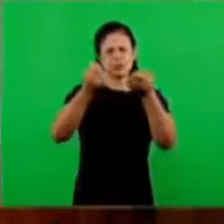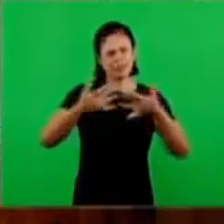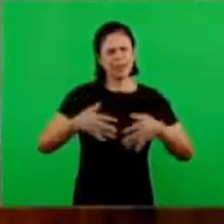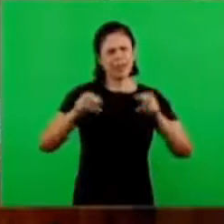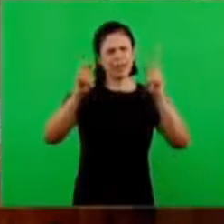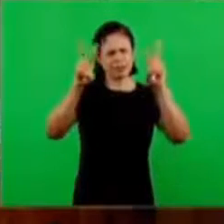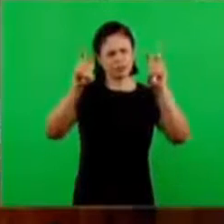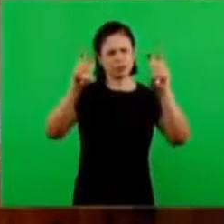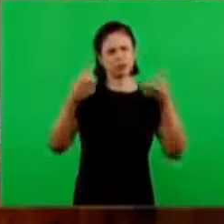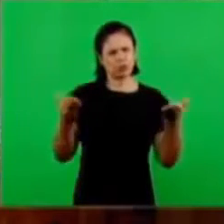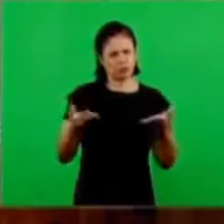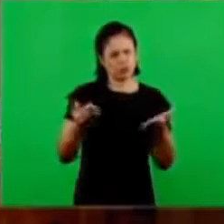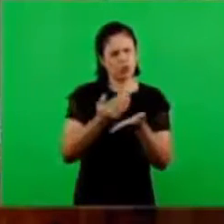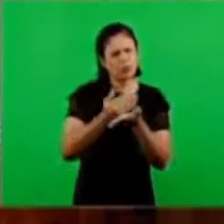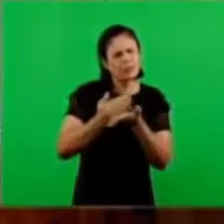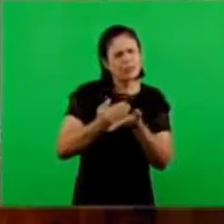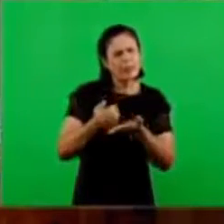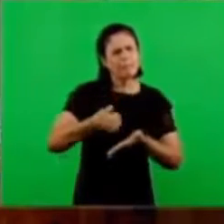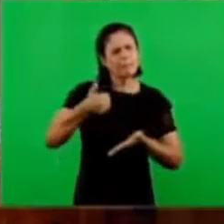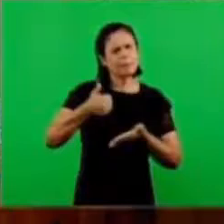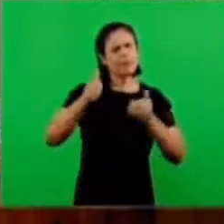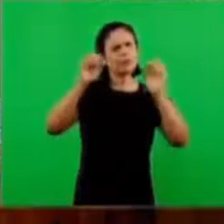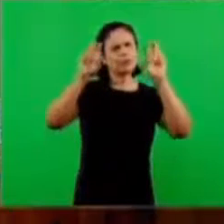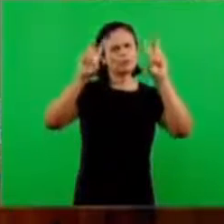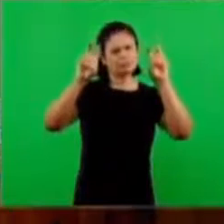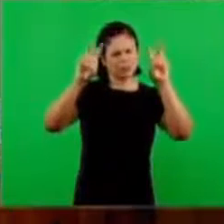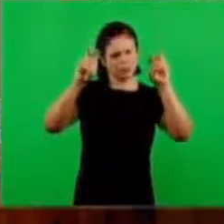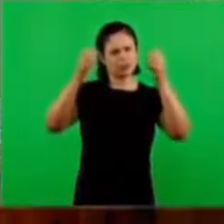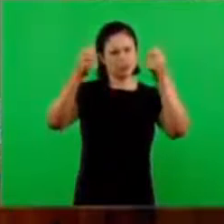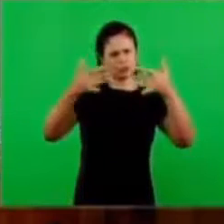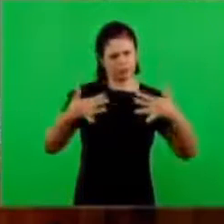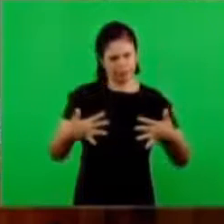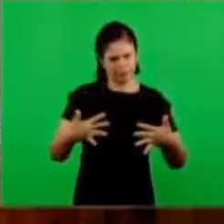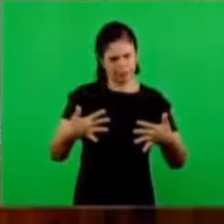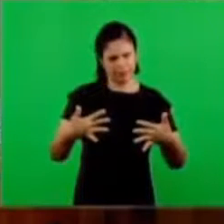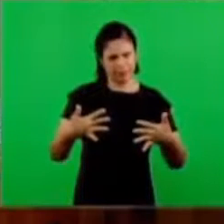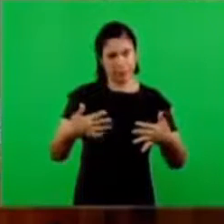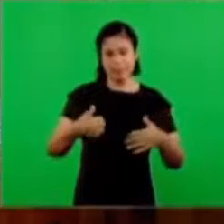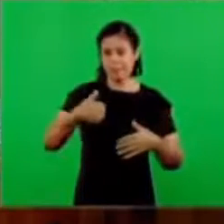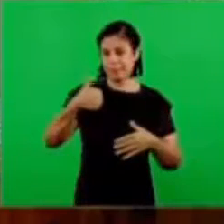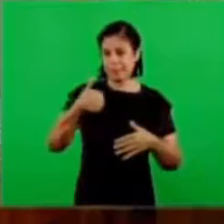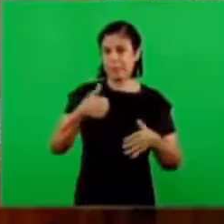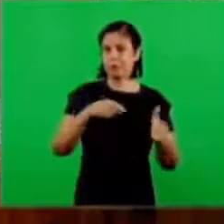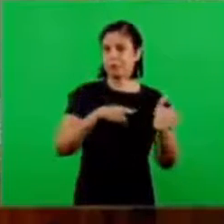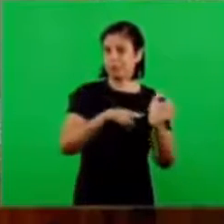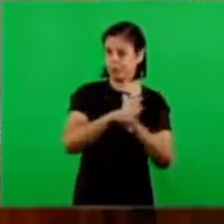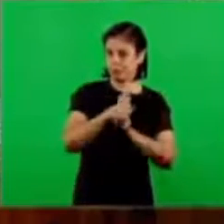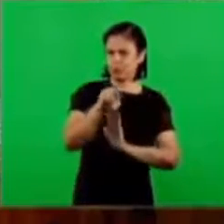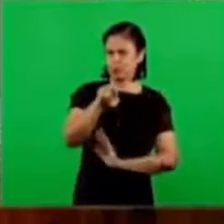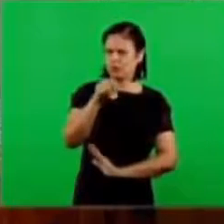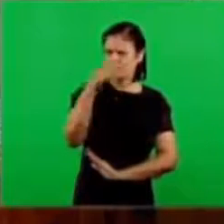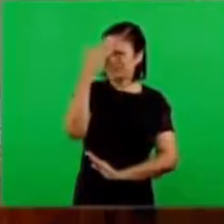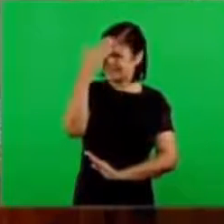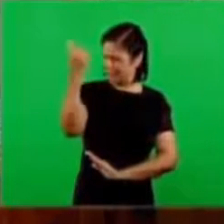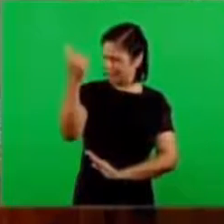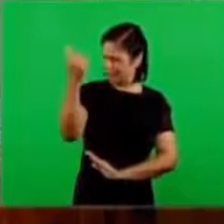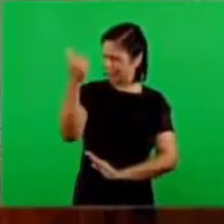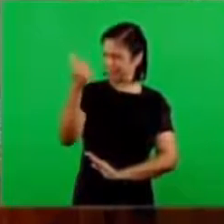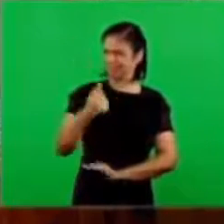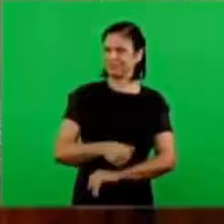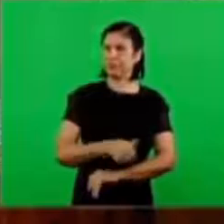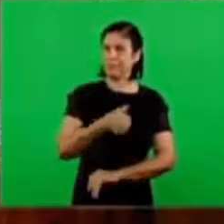broadcast. We'll touch on the subject of the questions, do you know?